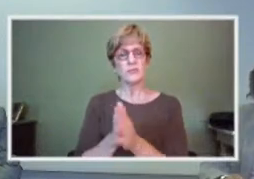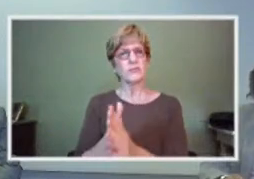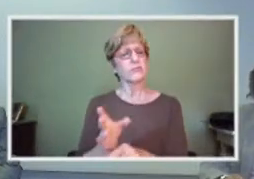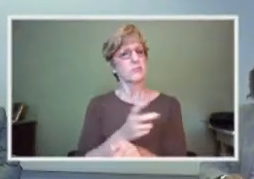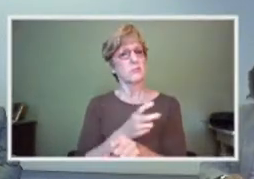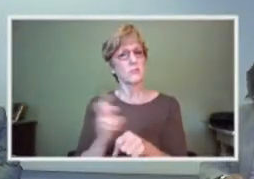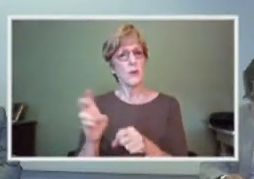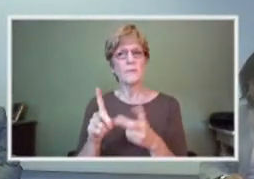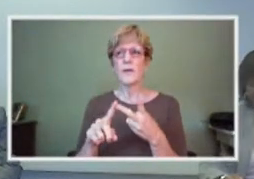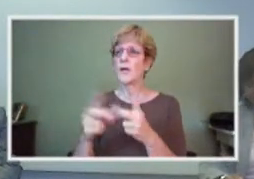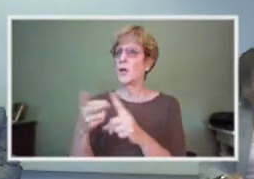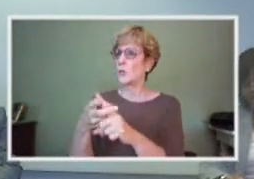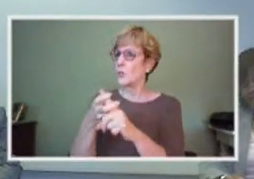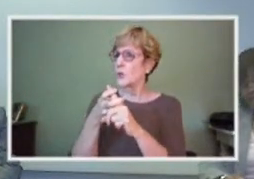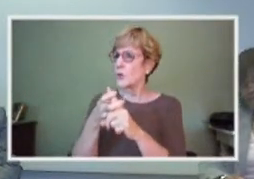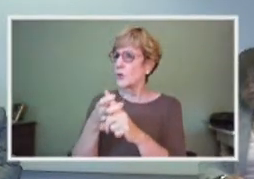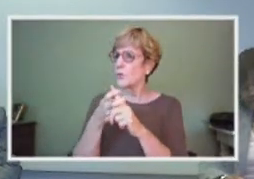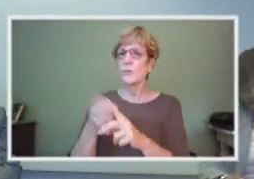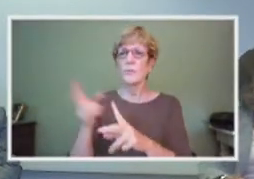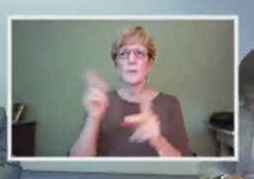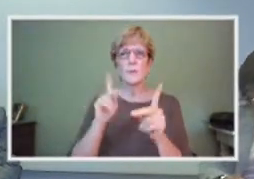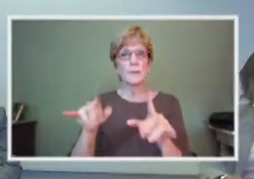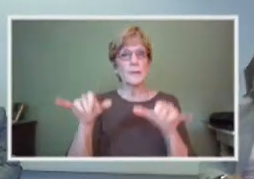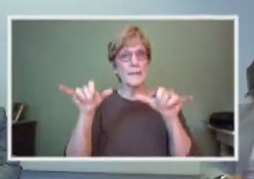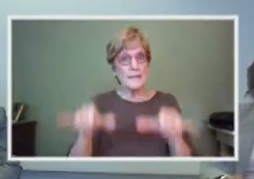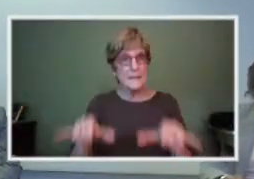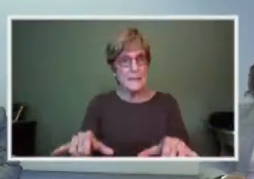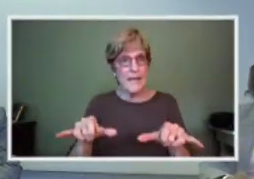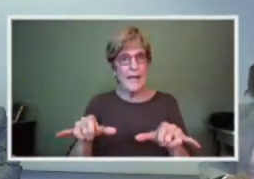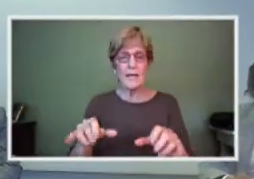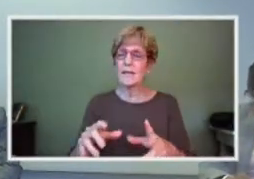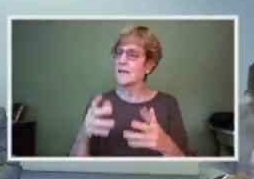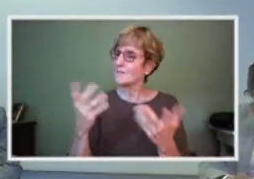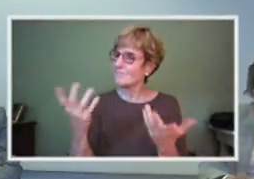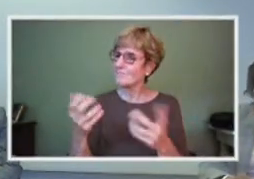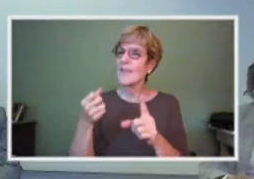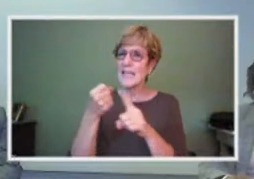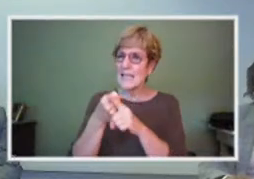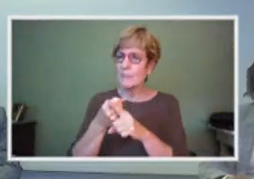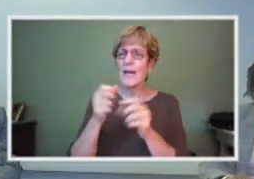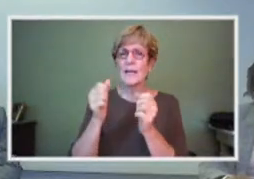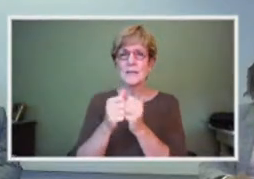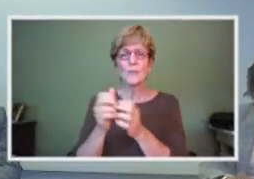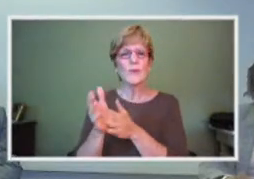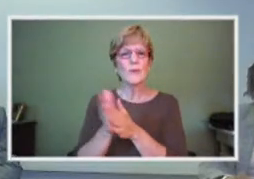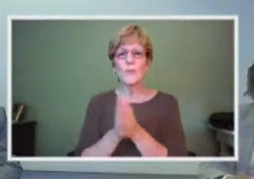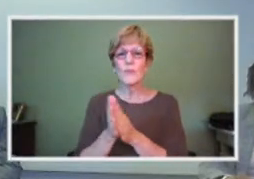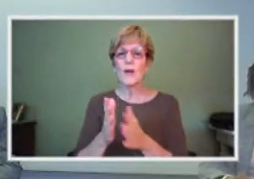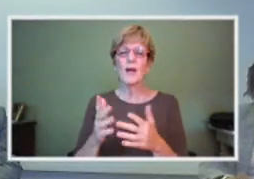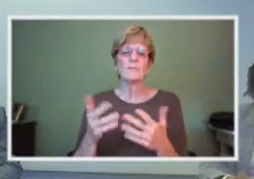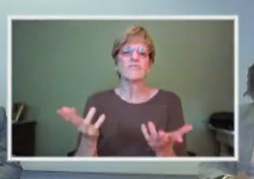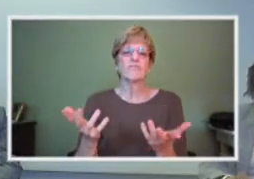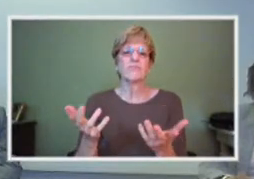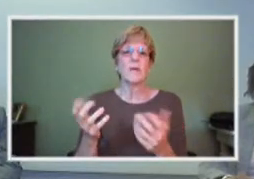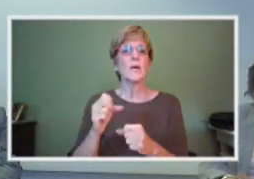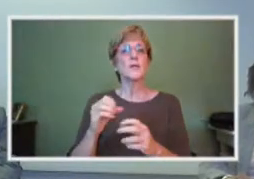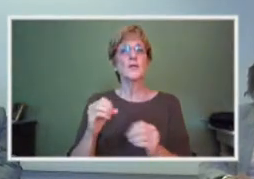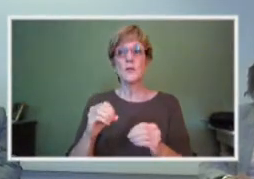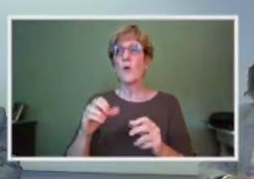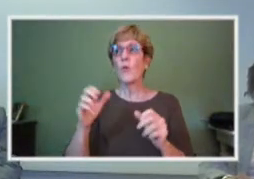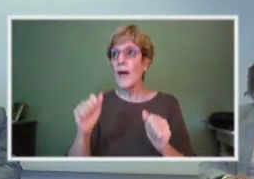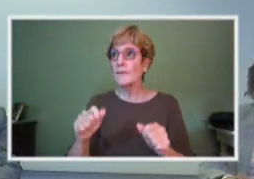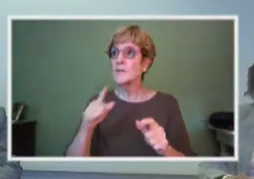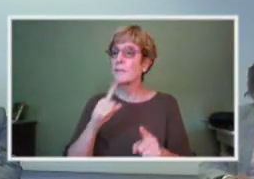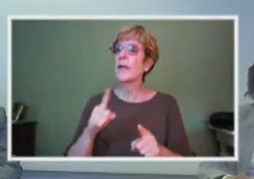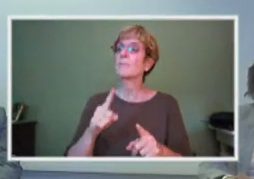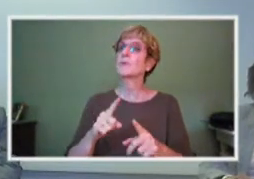and retention are directly impacted by that. So we have to be able to walk and chew gum at the same time in